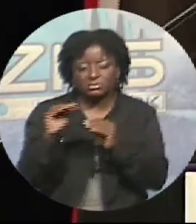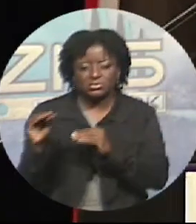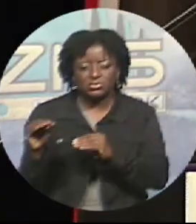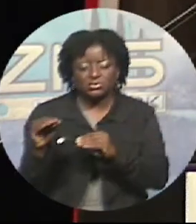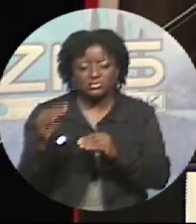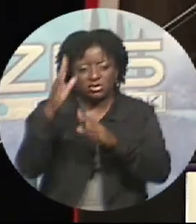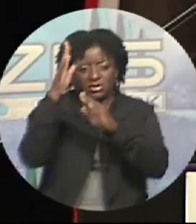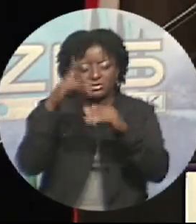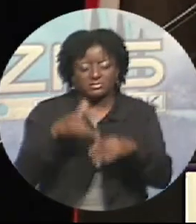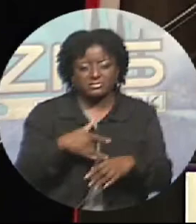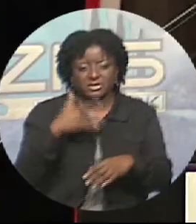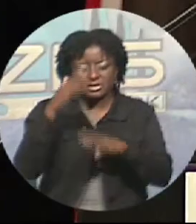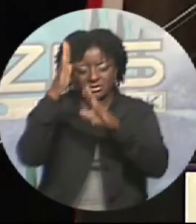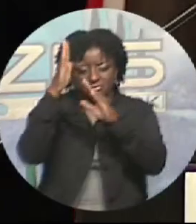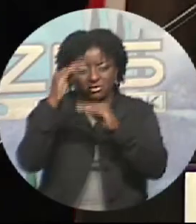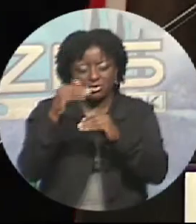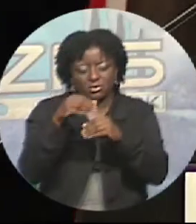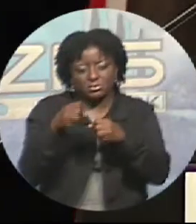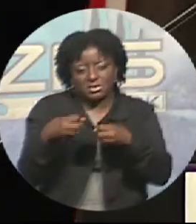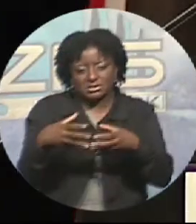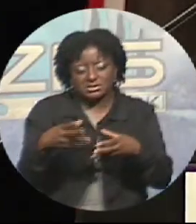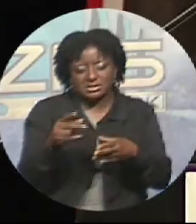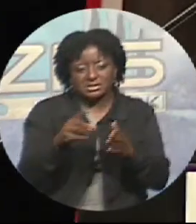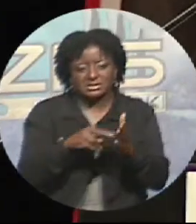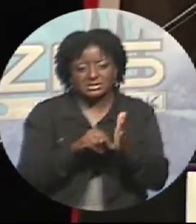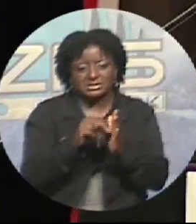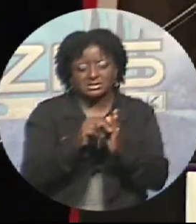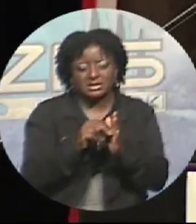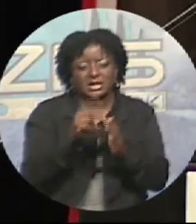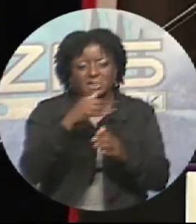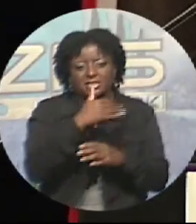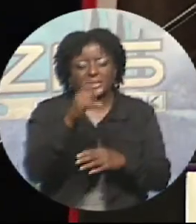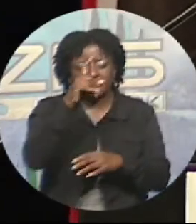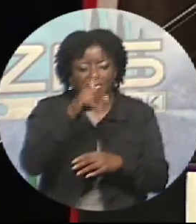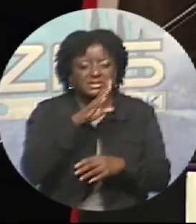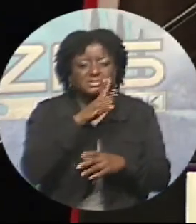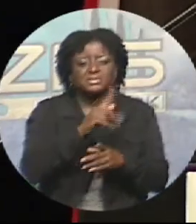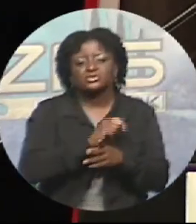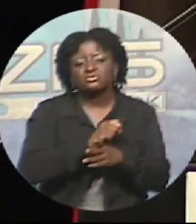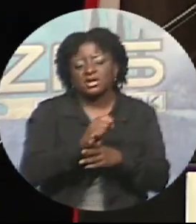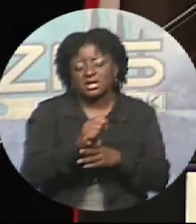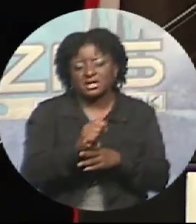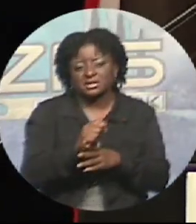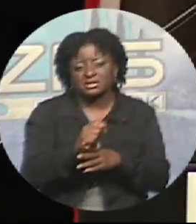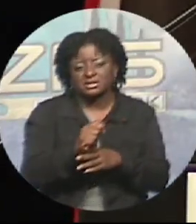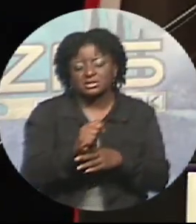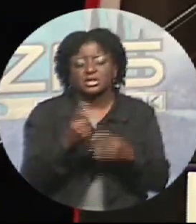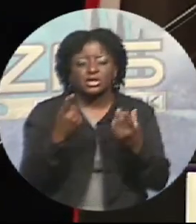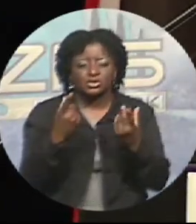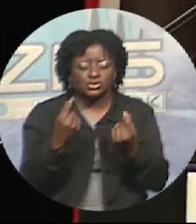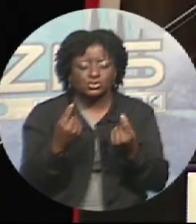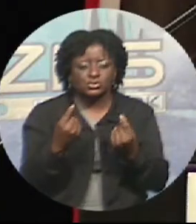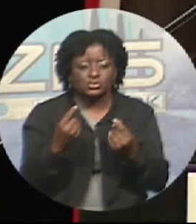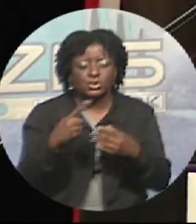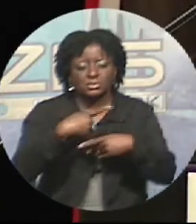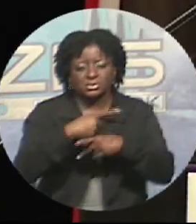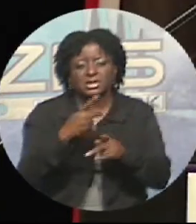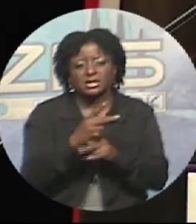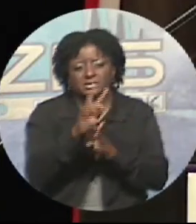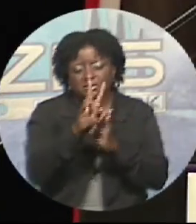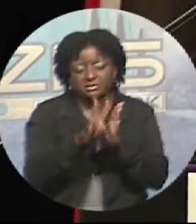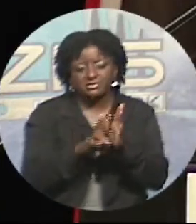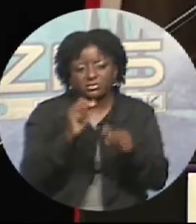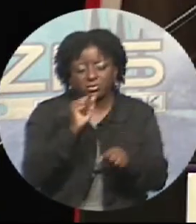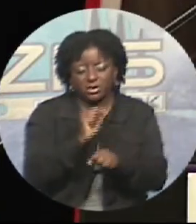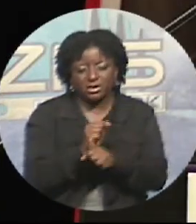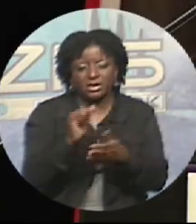They must be trained and be able to do productive work. That is the underlying message of all